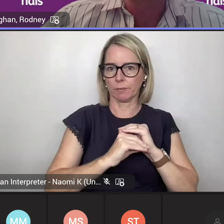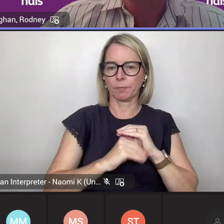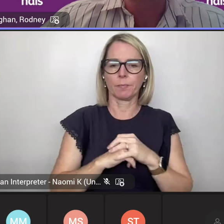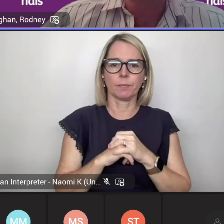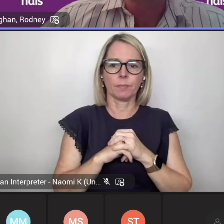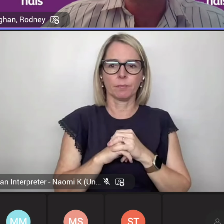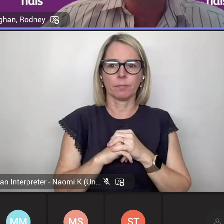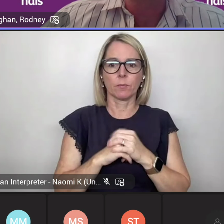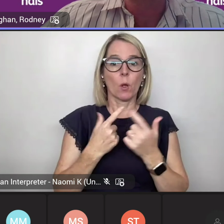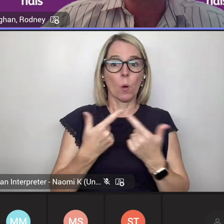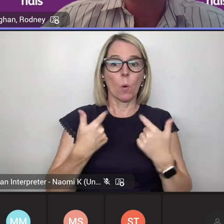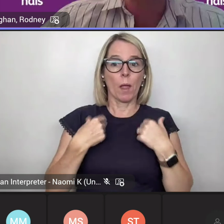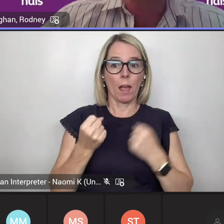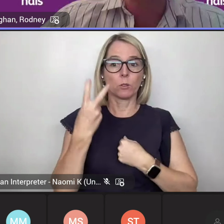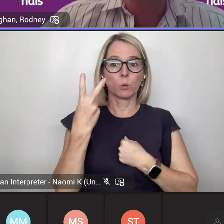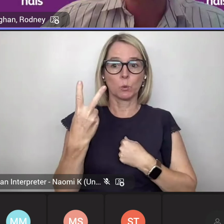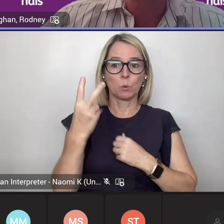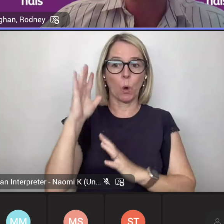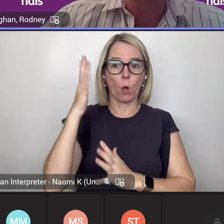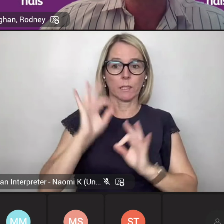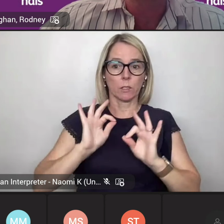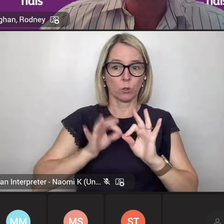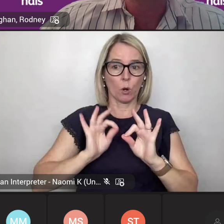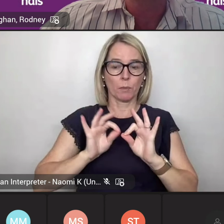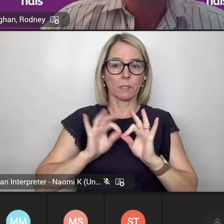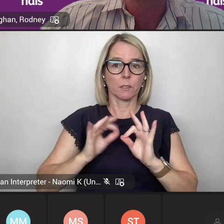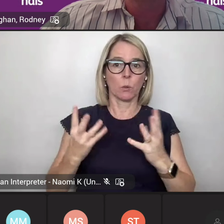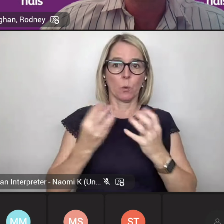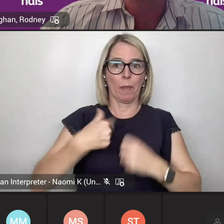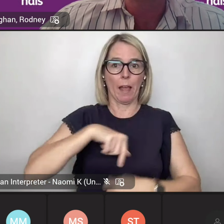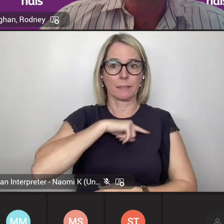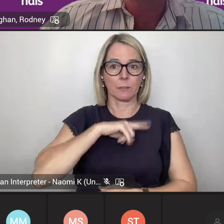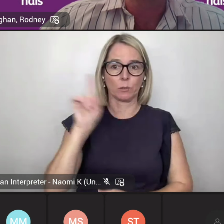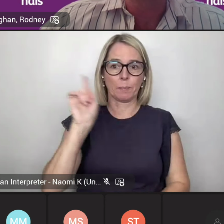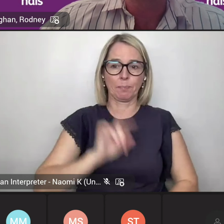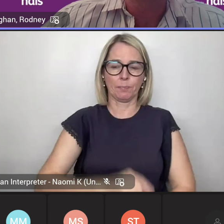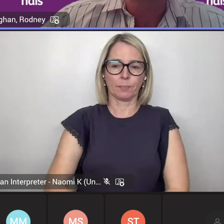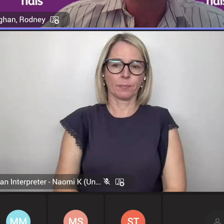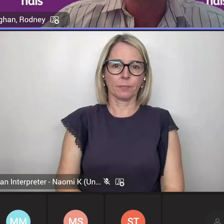We also have two Auslan interpreters joining us today.